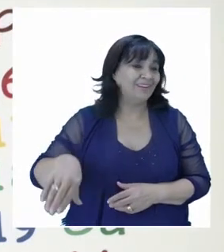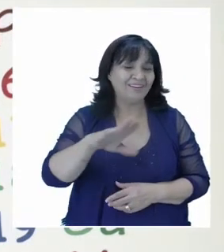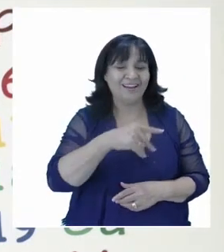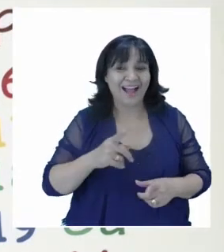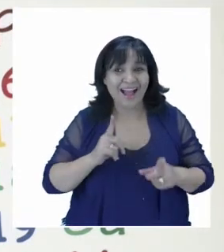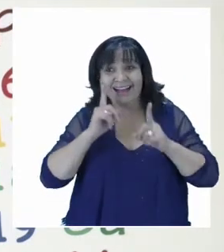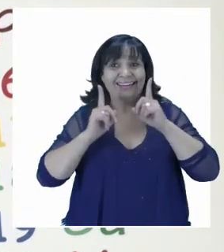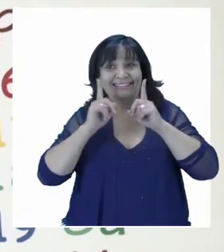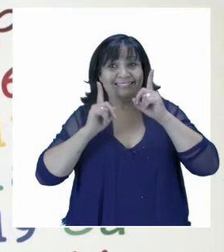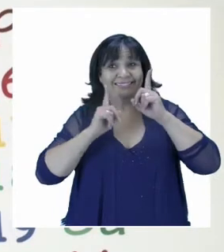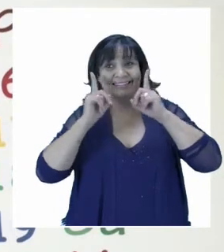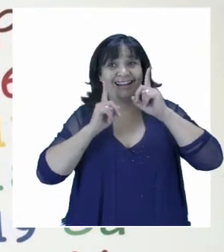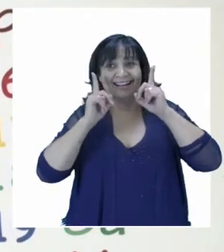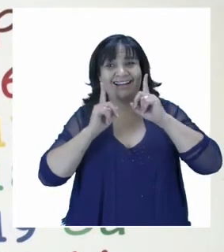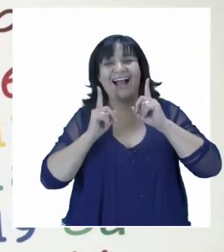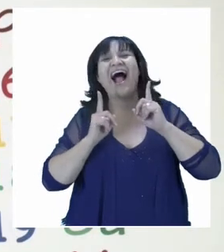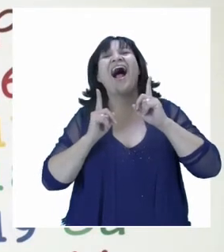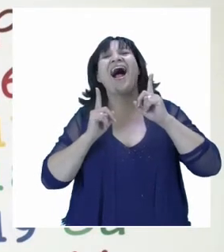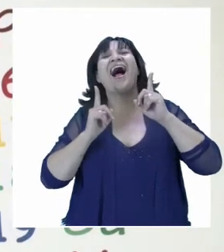laugh.